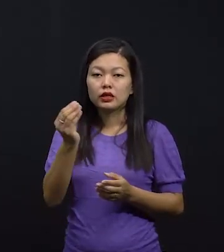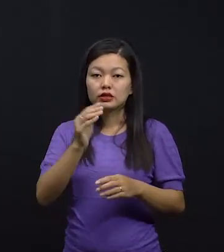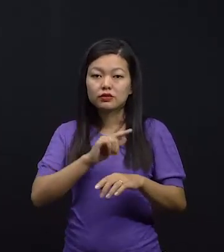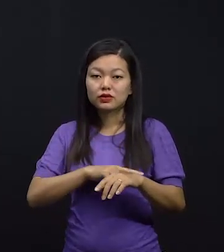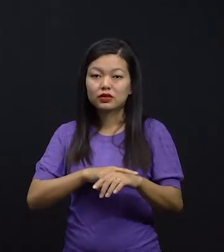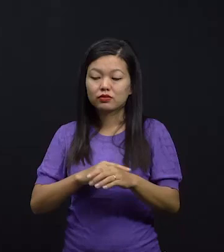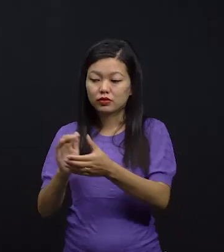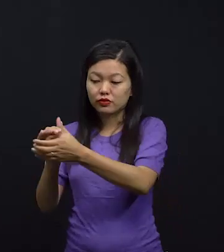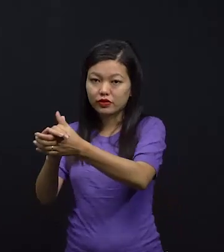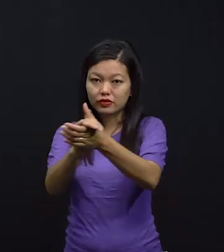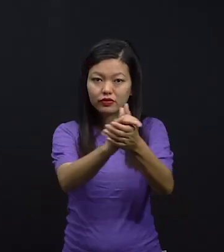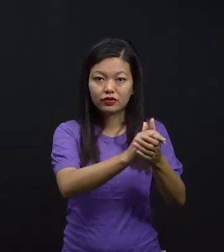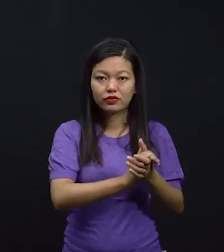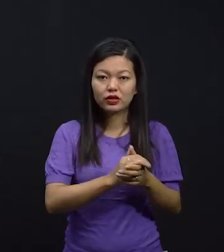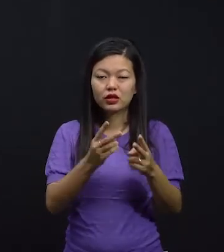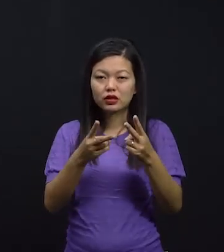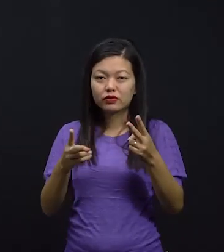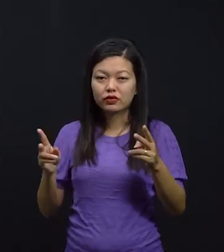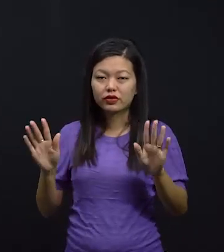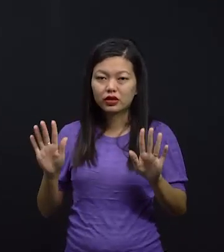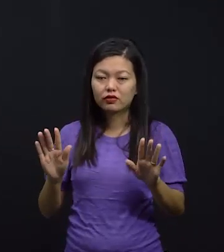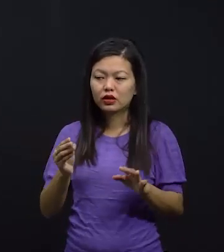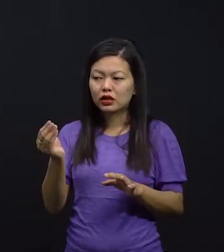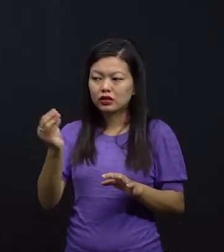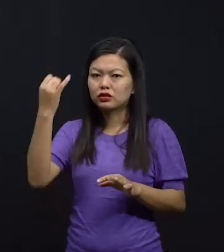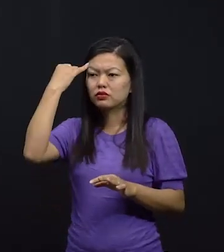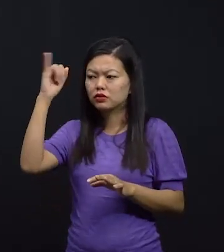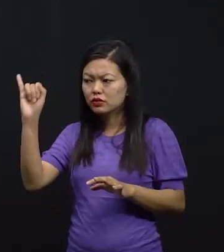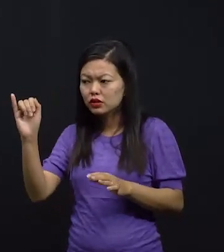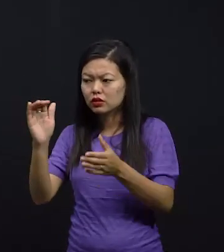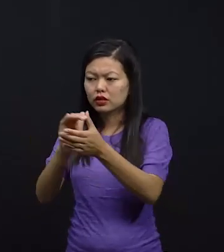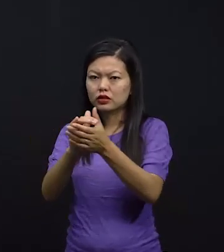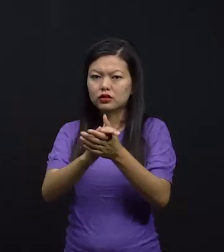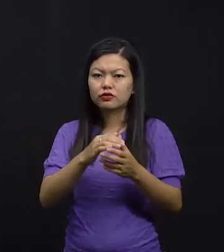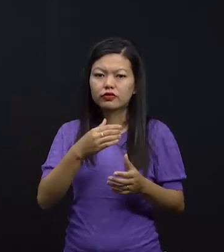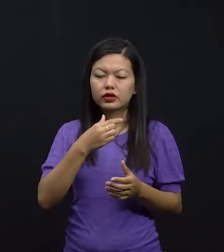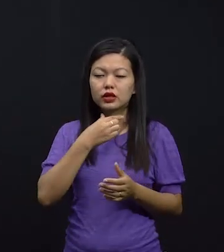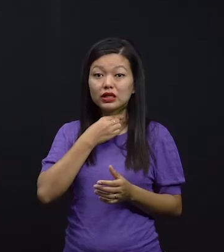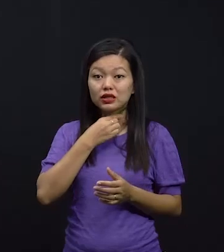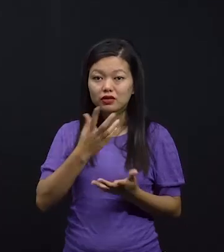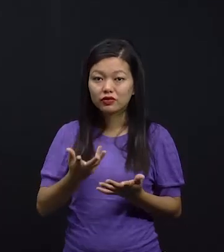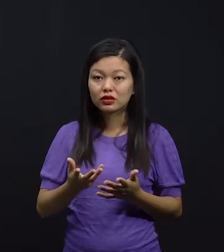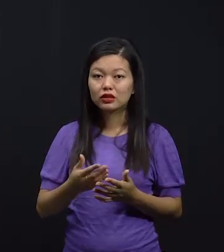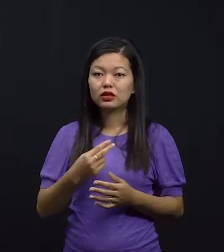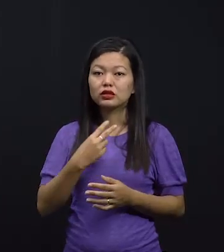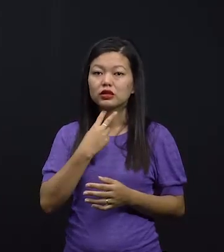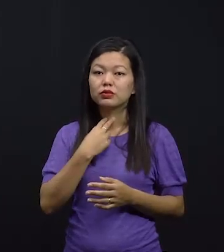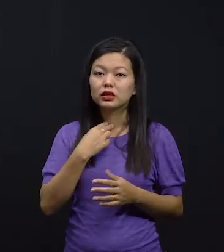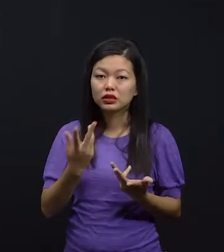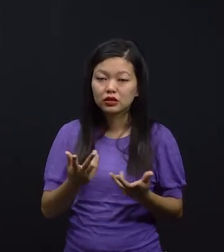that person. You don't consider him to be anything extra special, but when you keep studying him in a positive